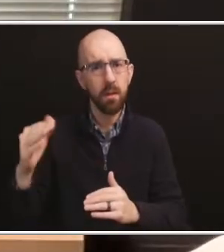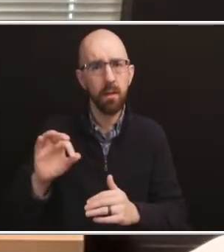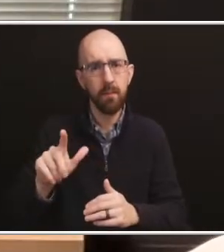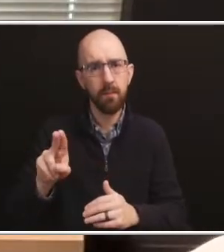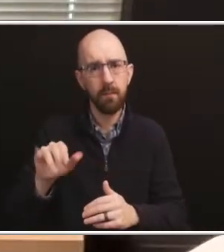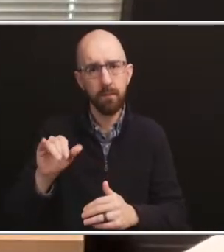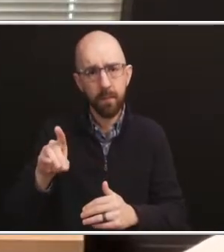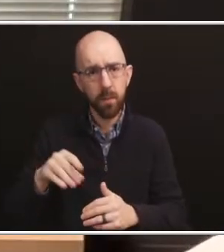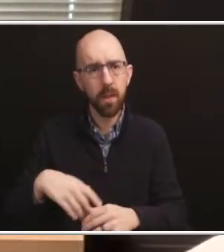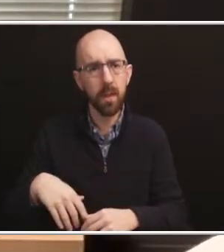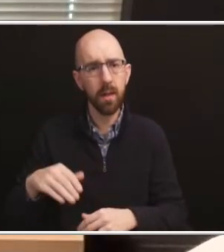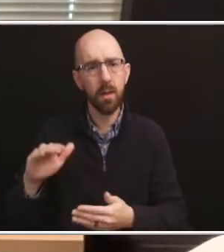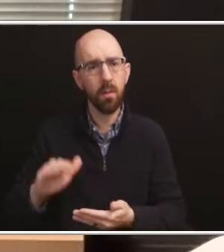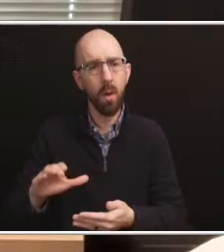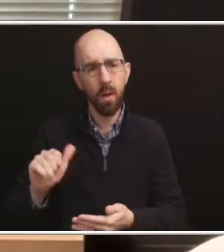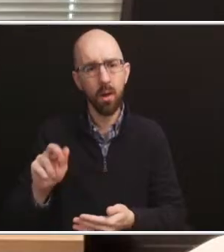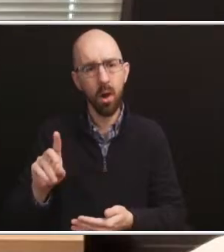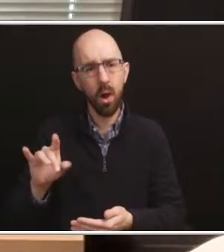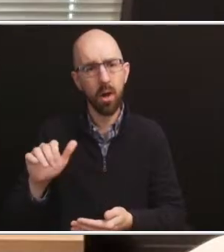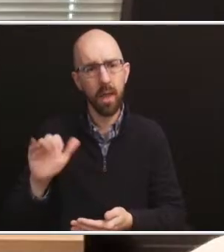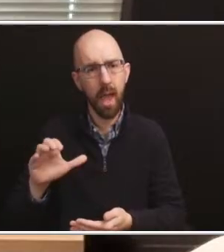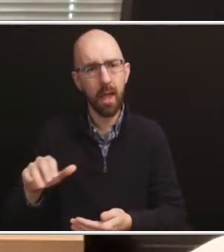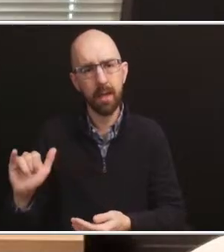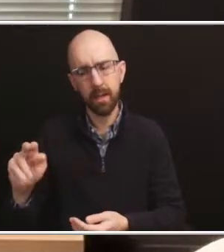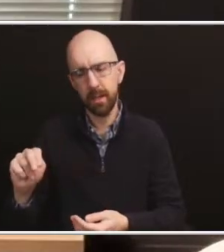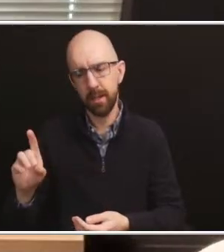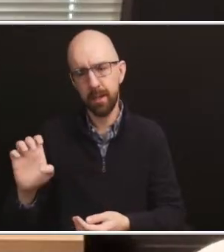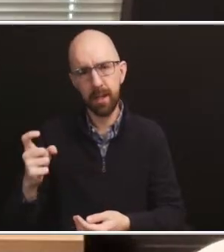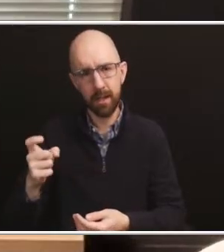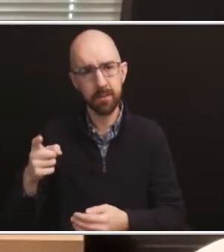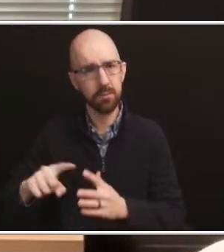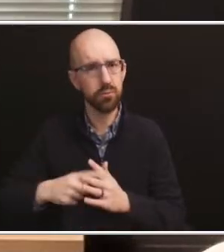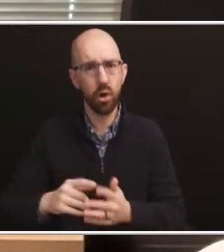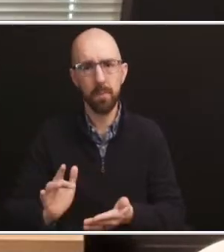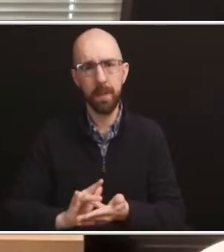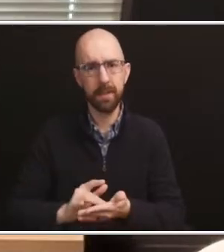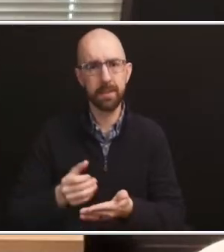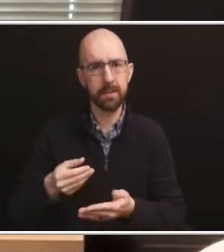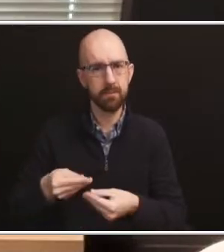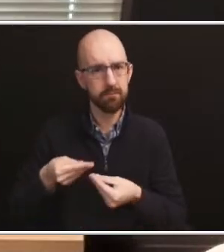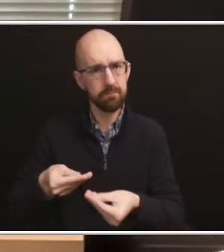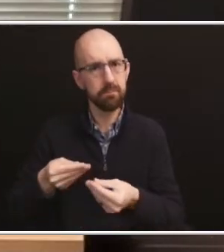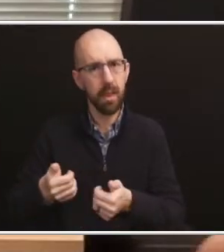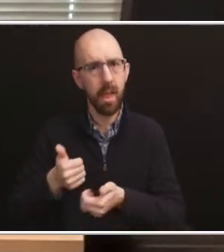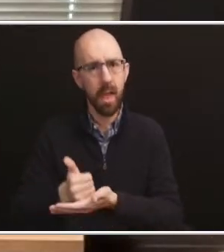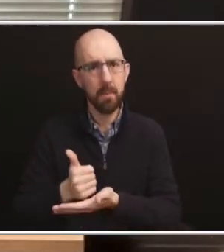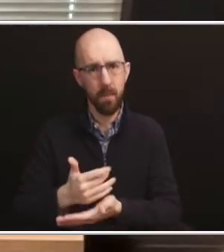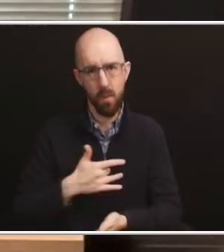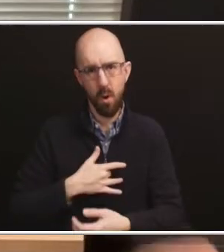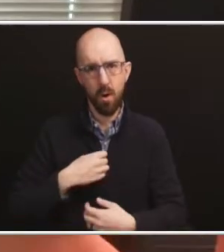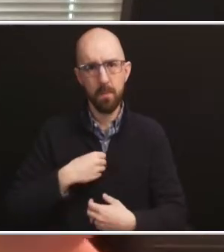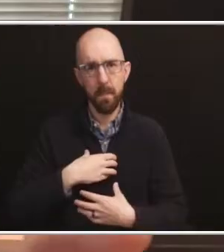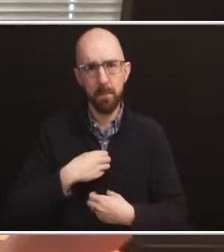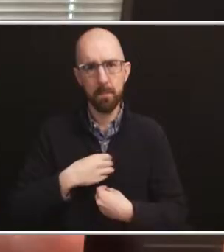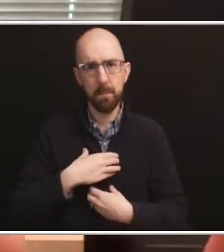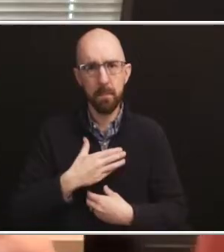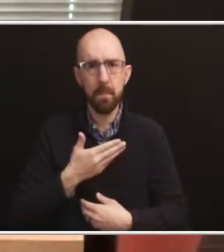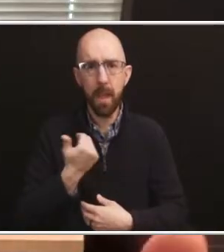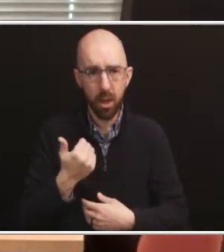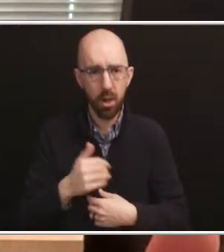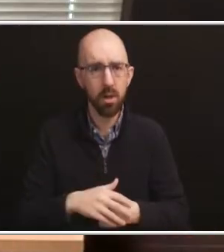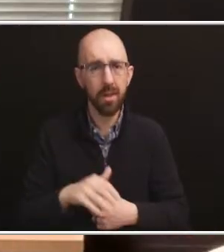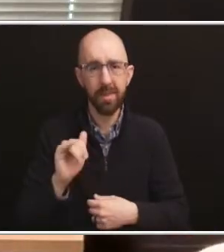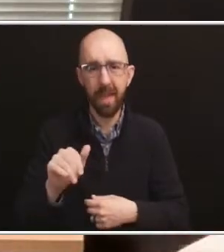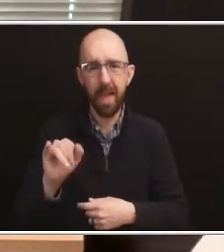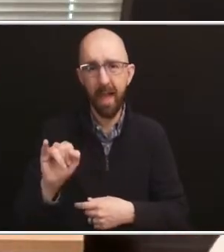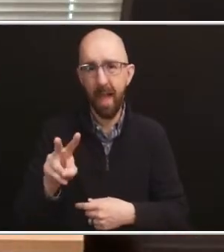cardiac index, and he was started on a medicine to help his heart pump a little bit better, which is an IV medicine. And that allowed